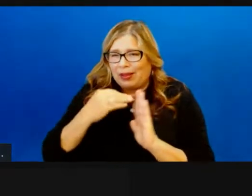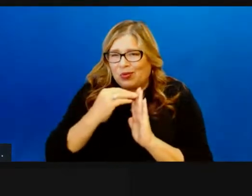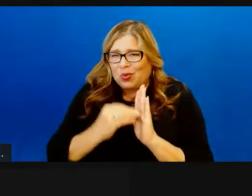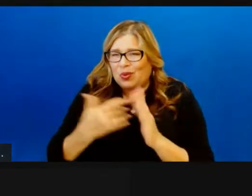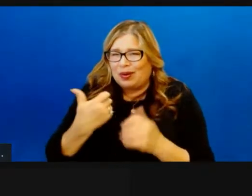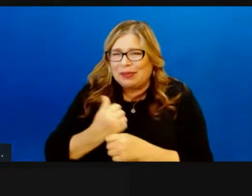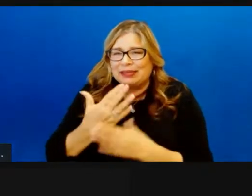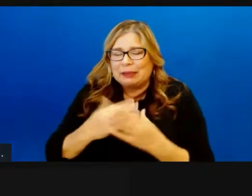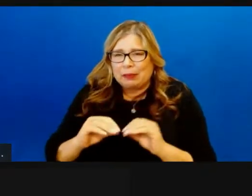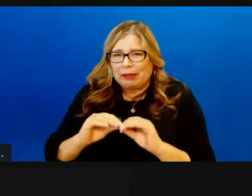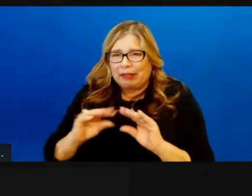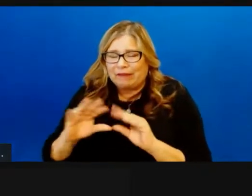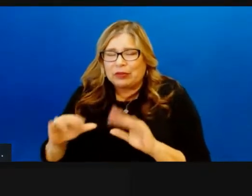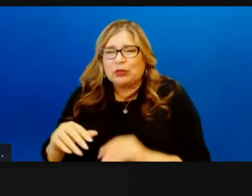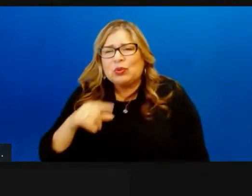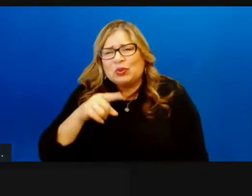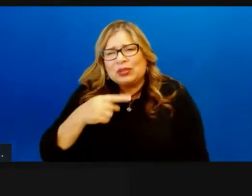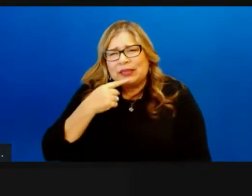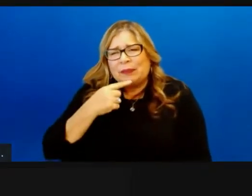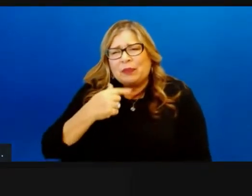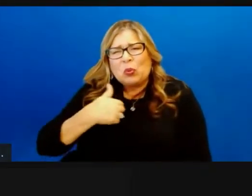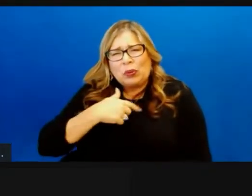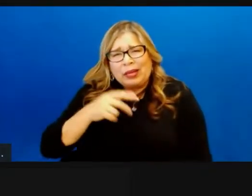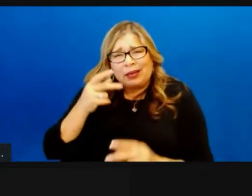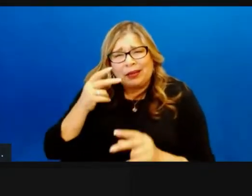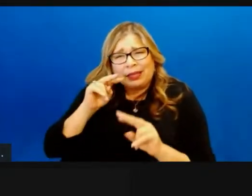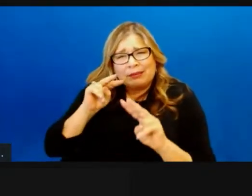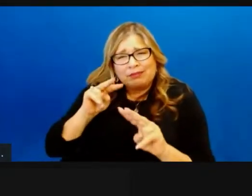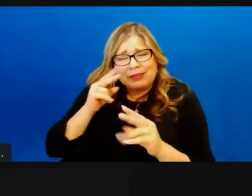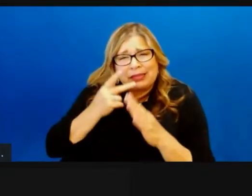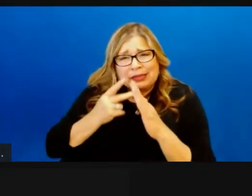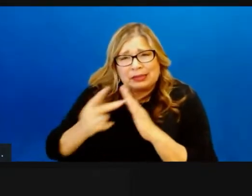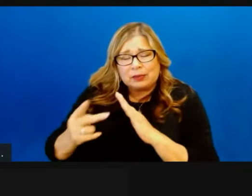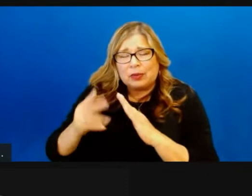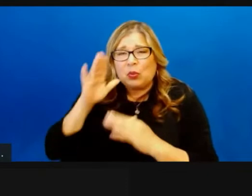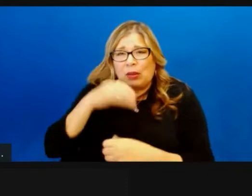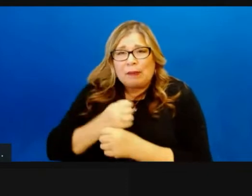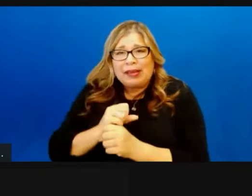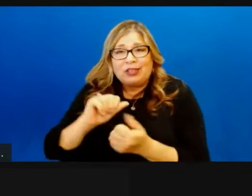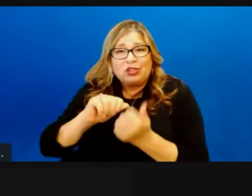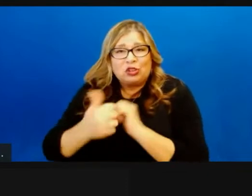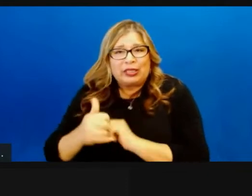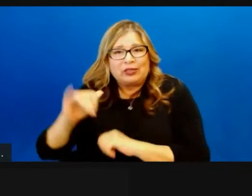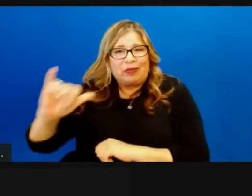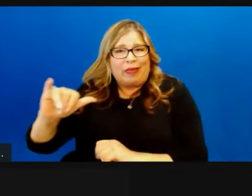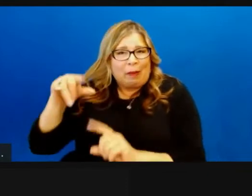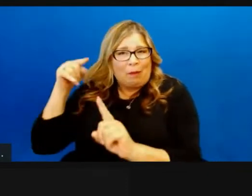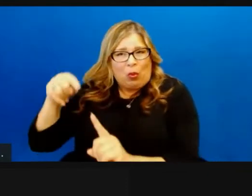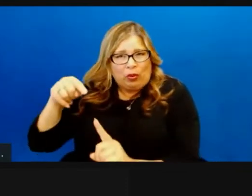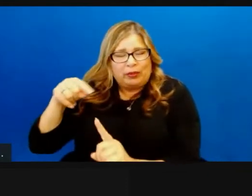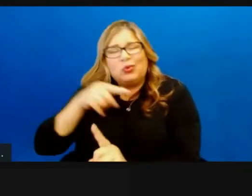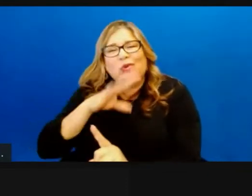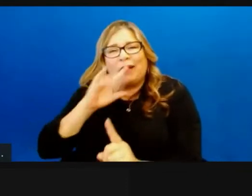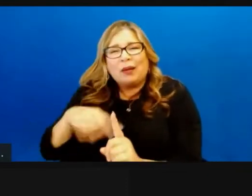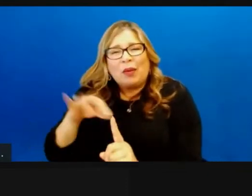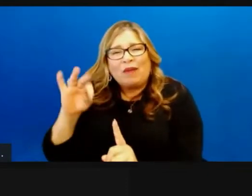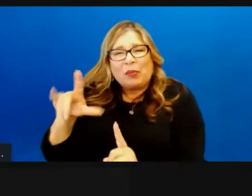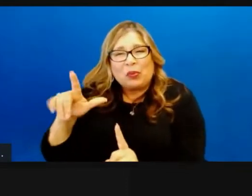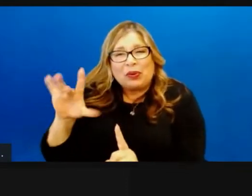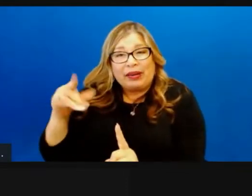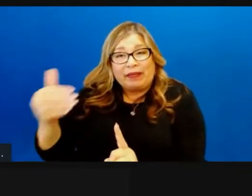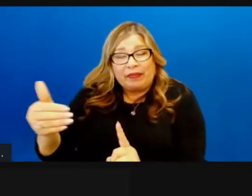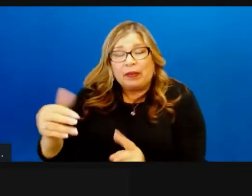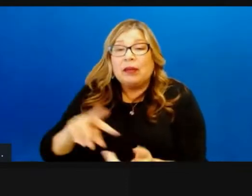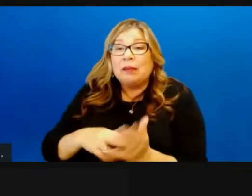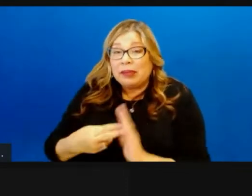point. You were referring to this February 28th date. Does that mean that if you see everything that you want to see on February 28th, that